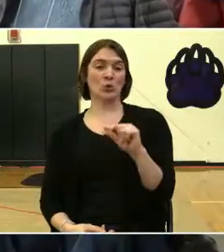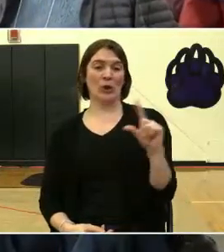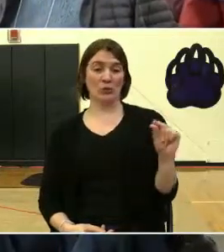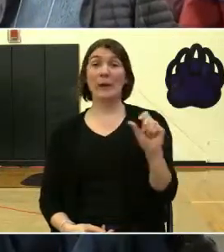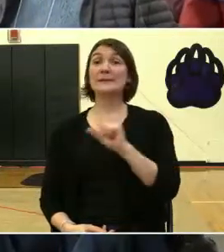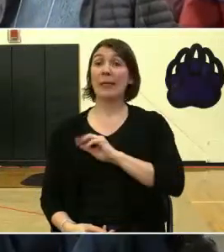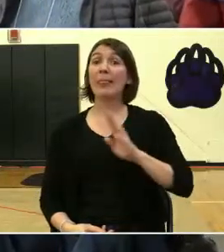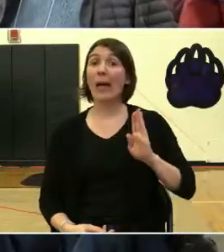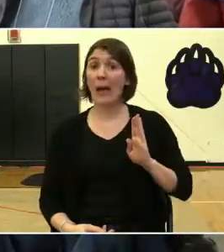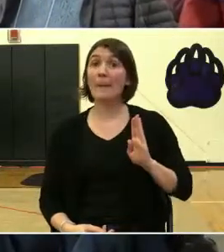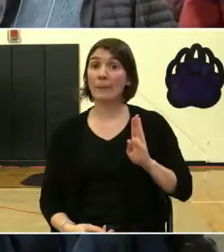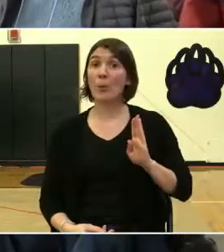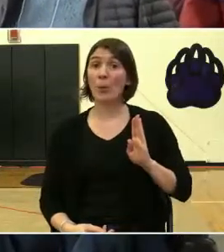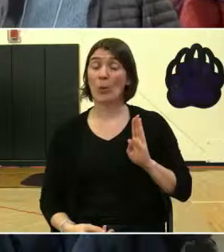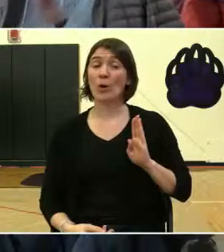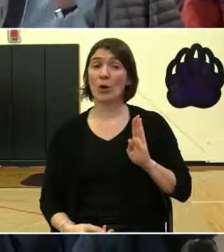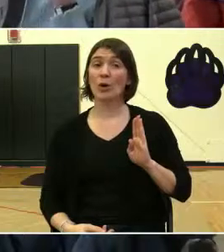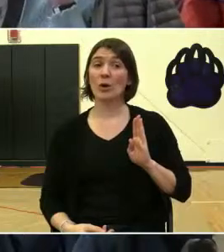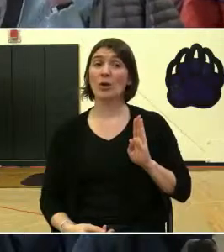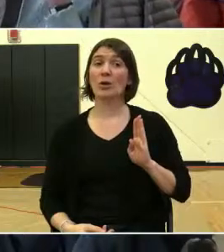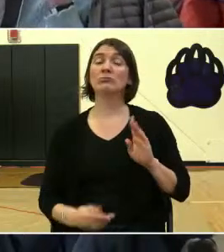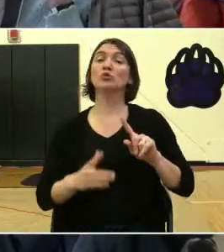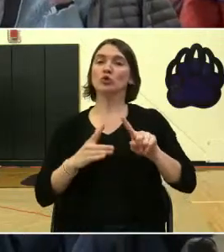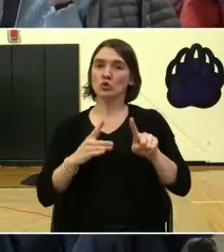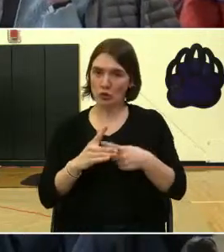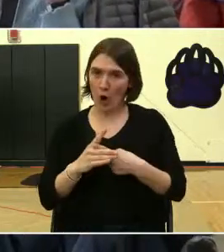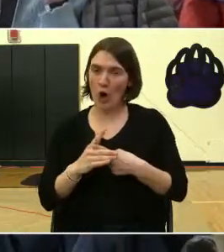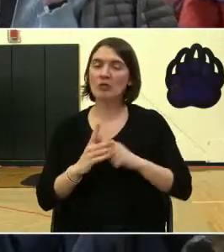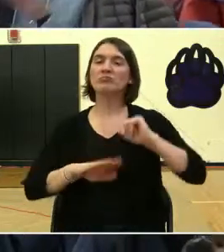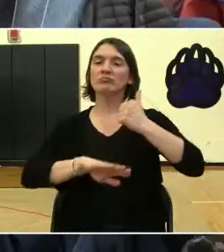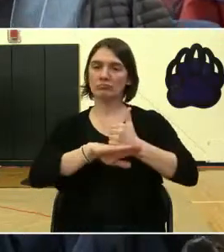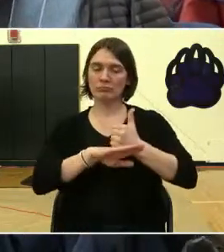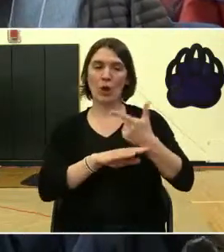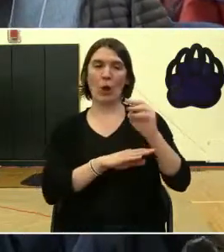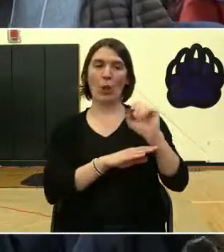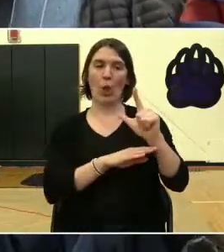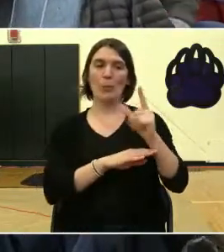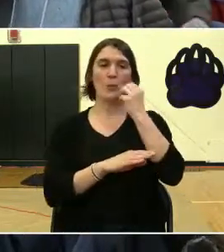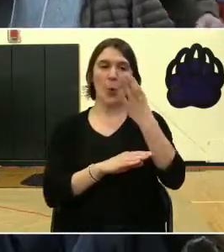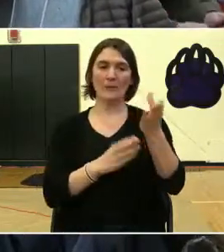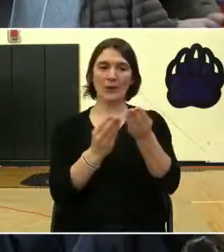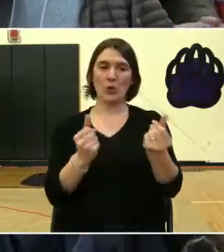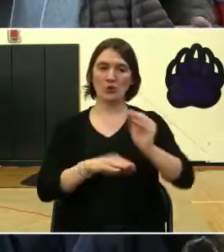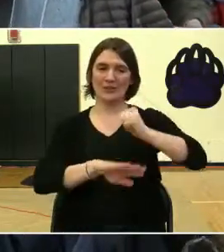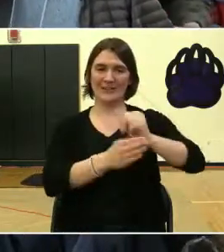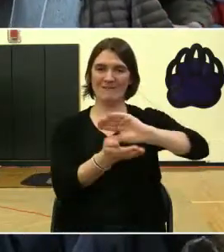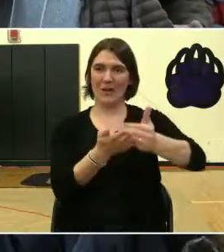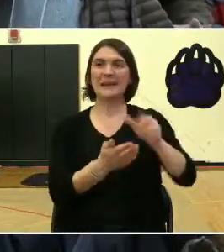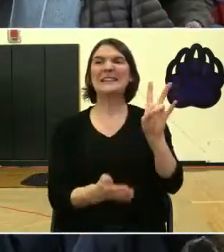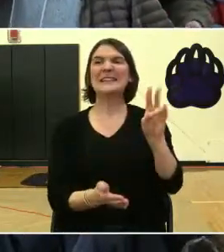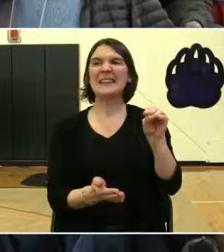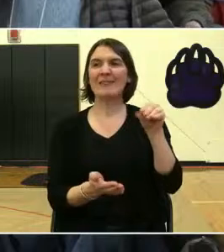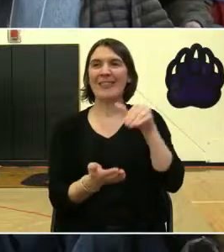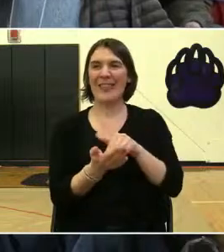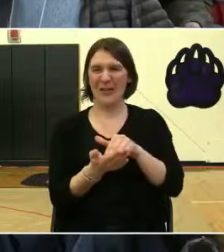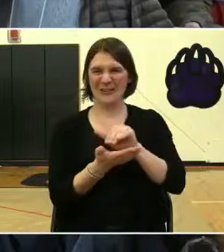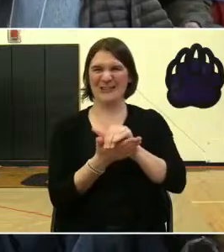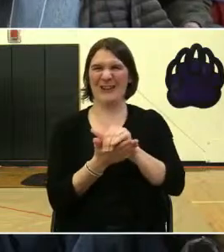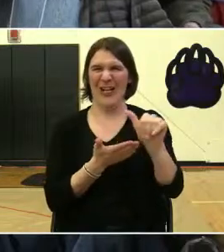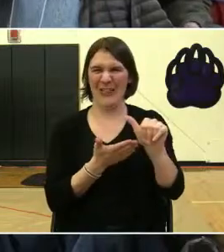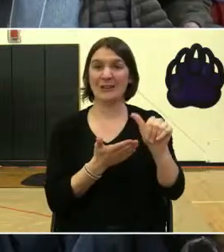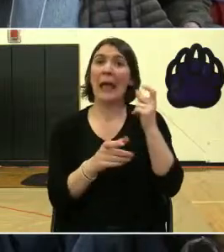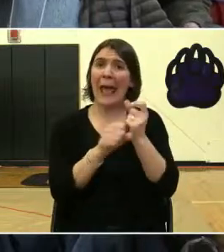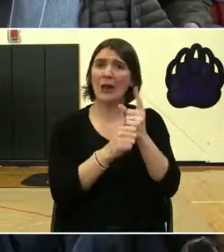select board um started the global warming Solutions fund it's a $70,000 um annually replenishing